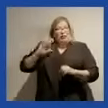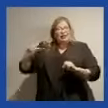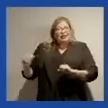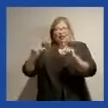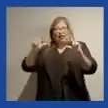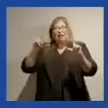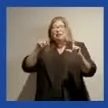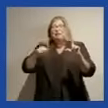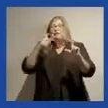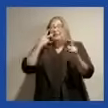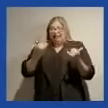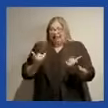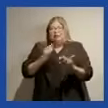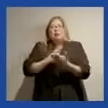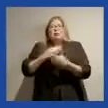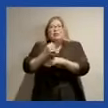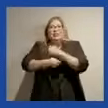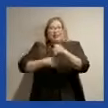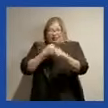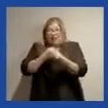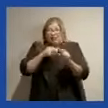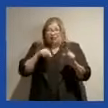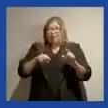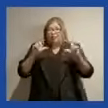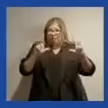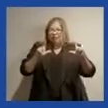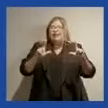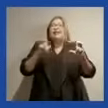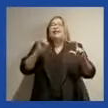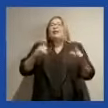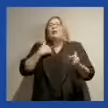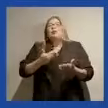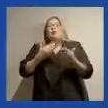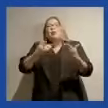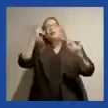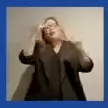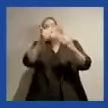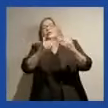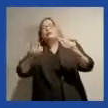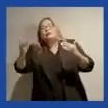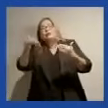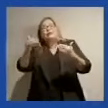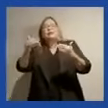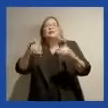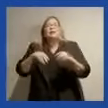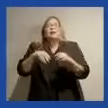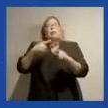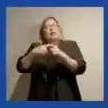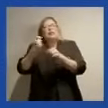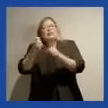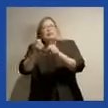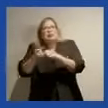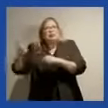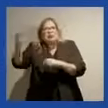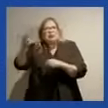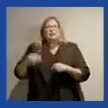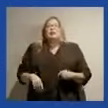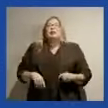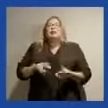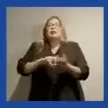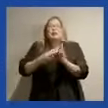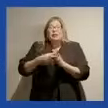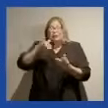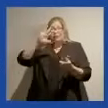year. Here's what we're proposing for budget year plus one. Draw down an additional $8.9 billion. That would be